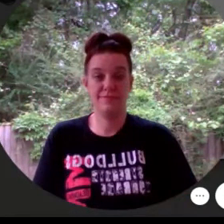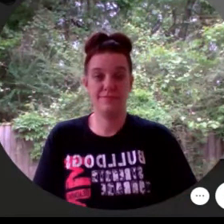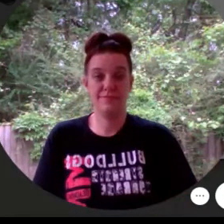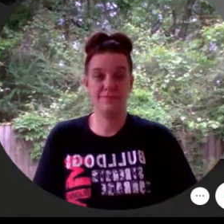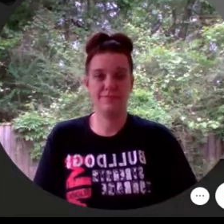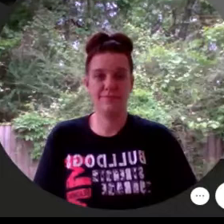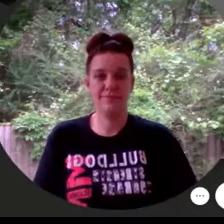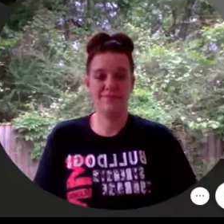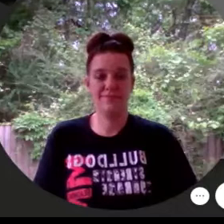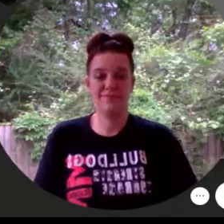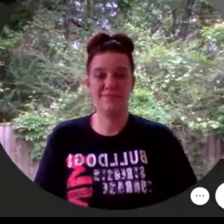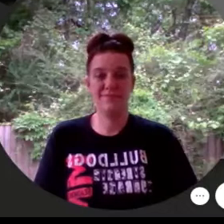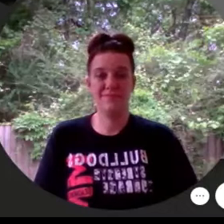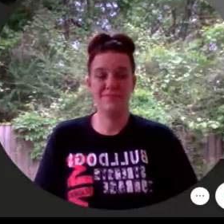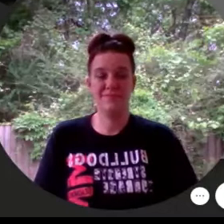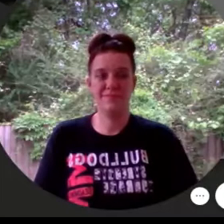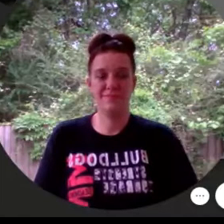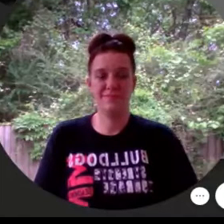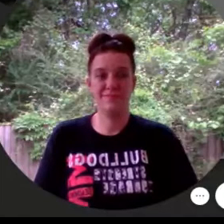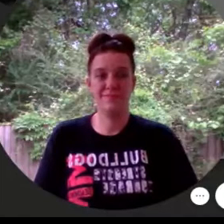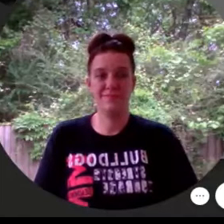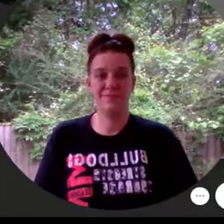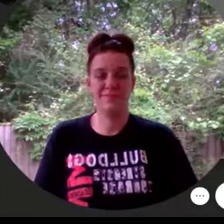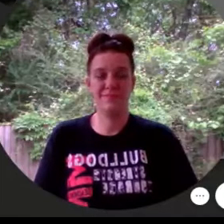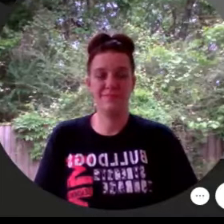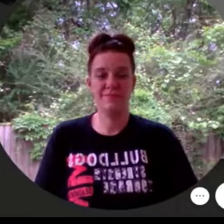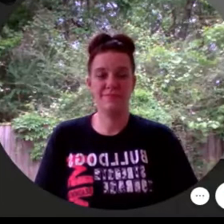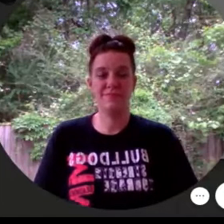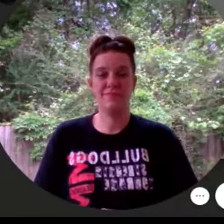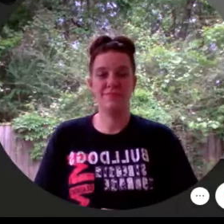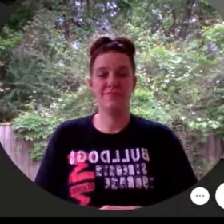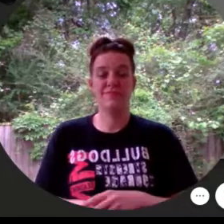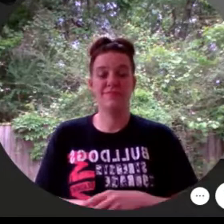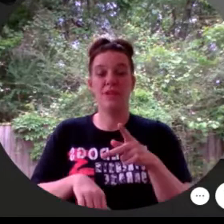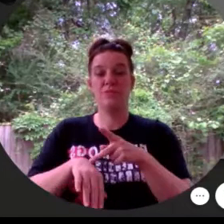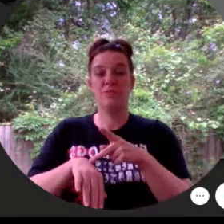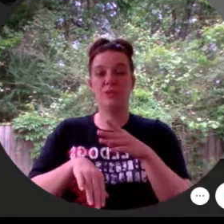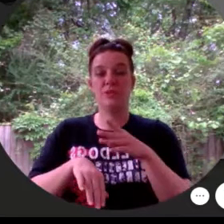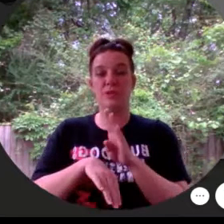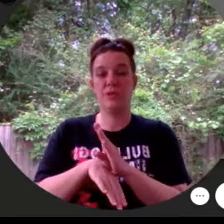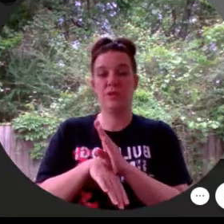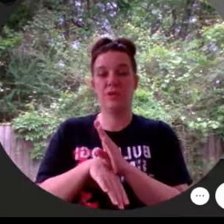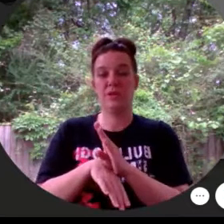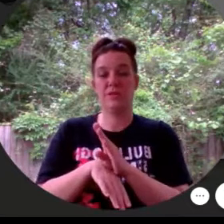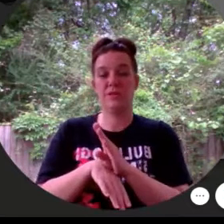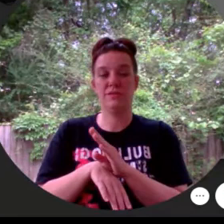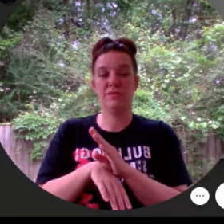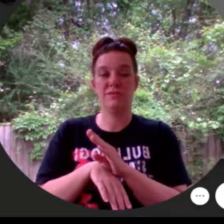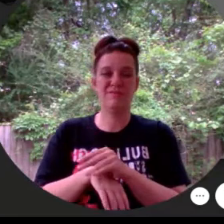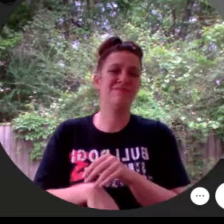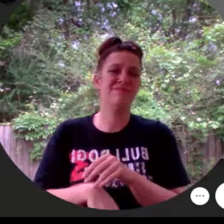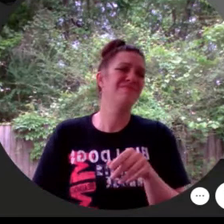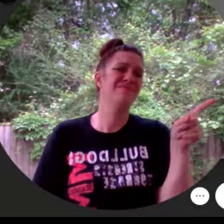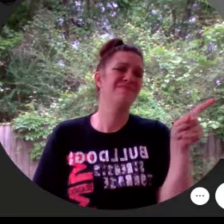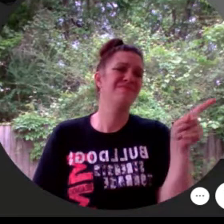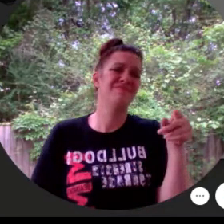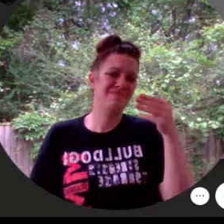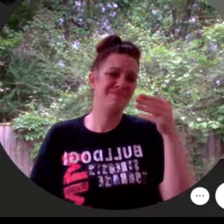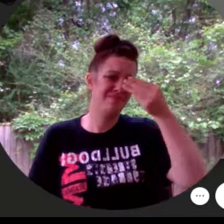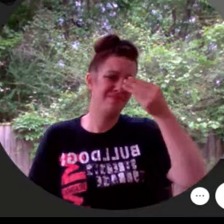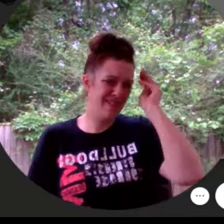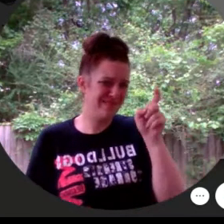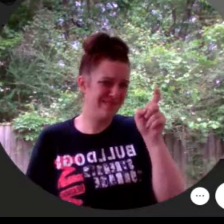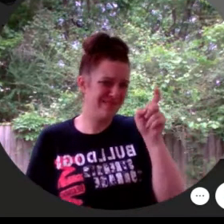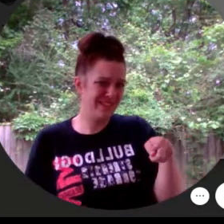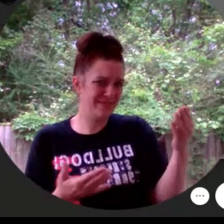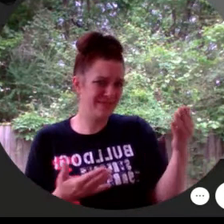Does he have to be here? Principal Barkin nodded towards Miles,